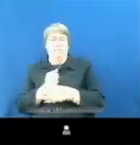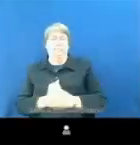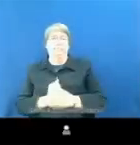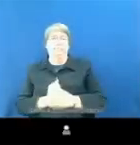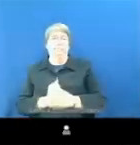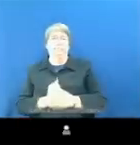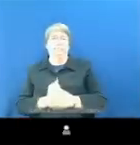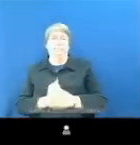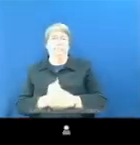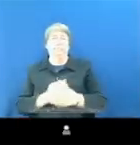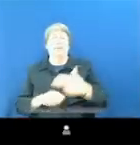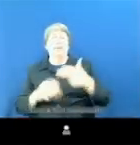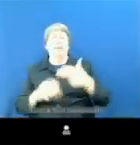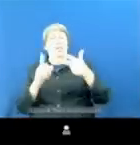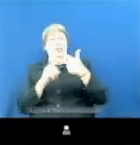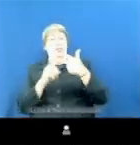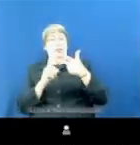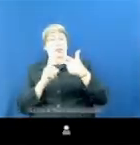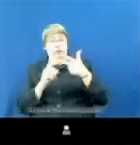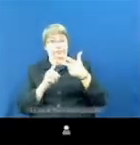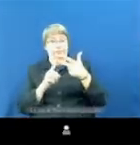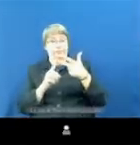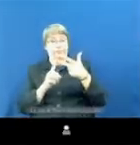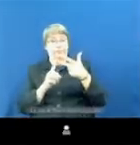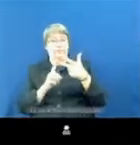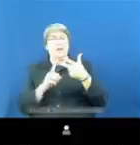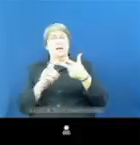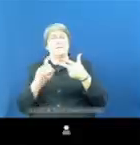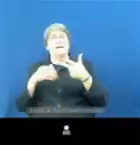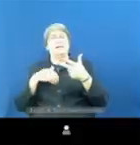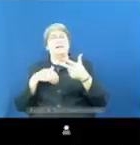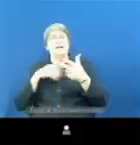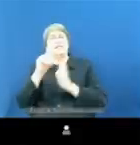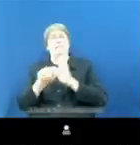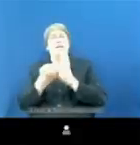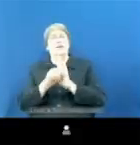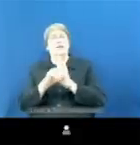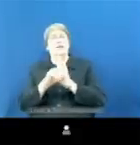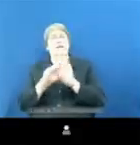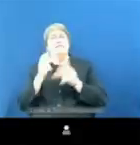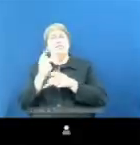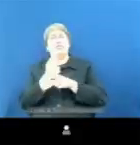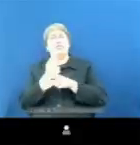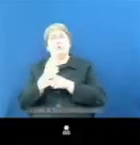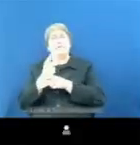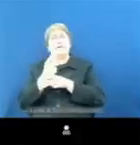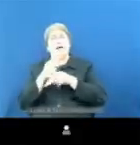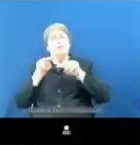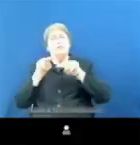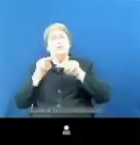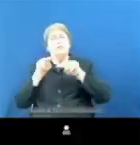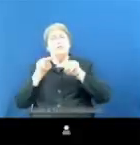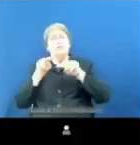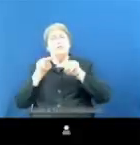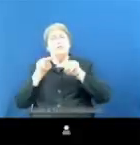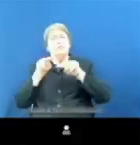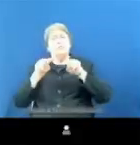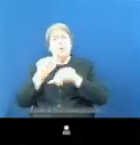Assumption number 3, a period of supervised work experience is an essential aspect of